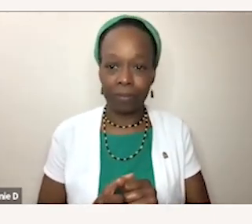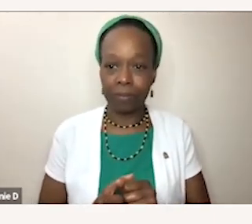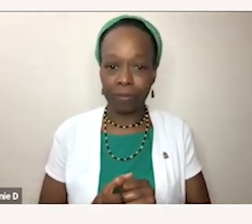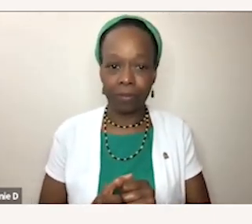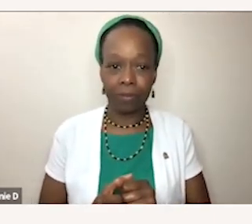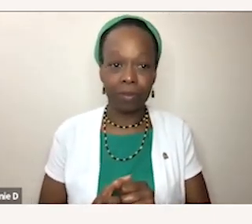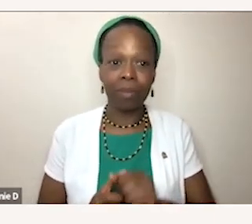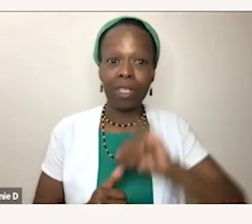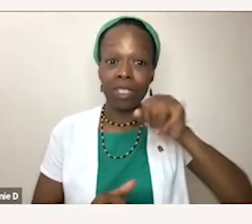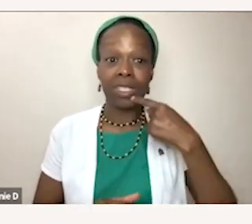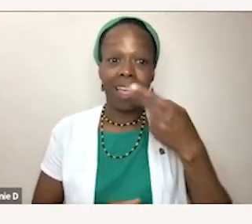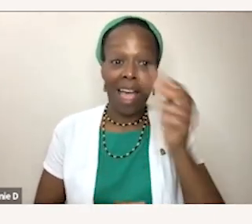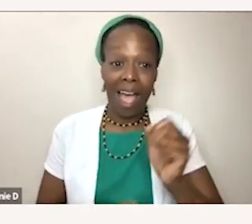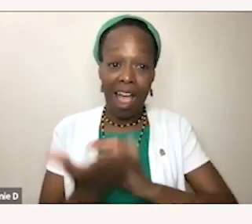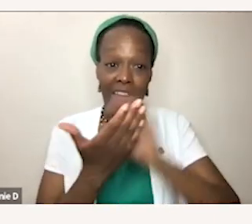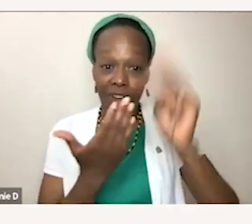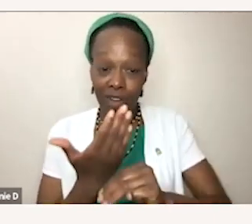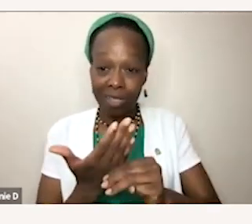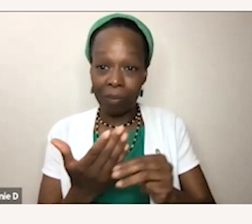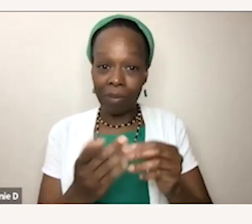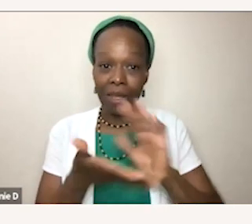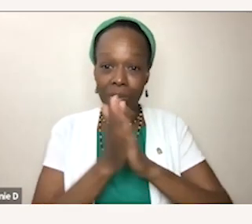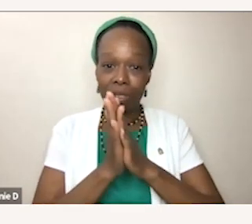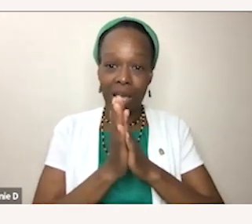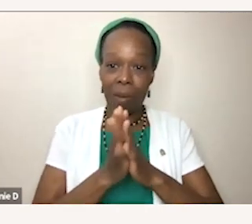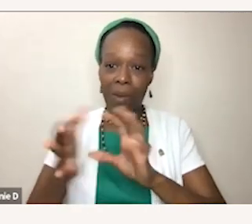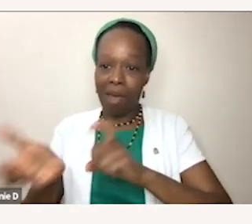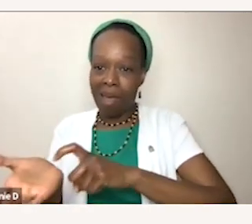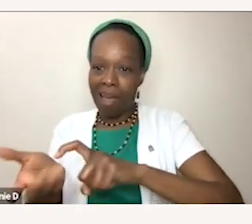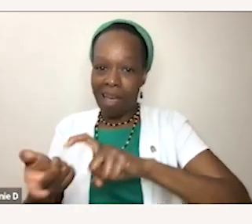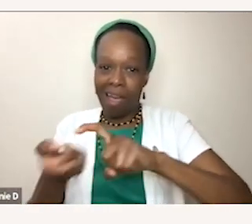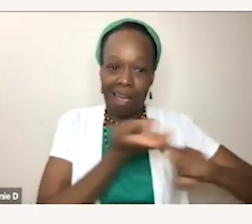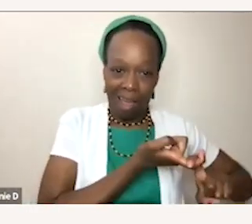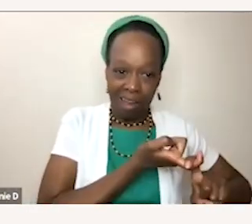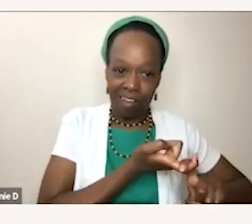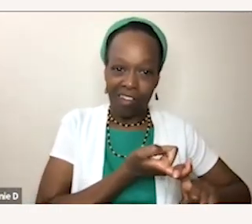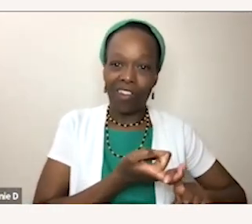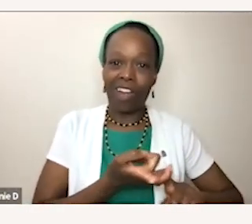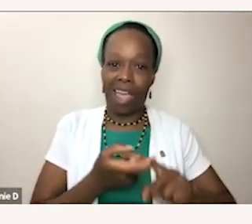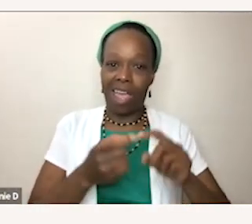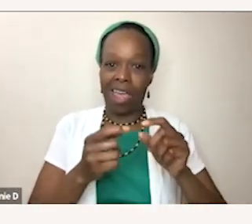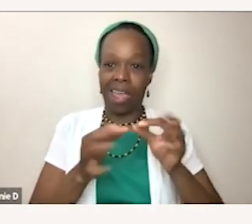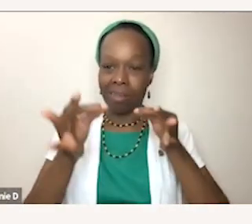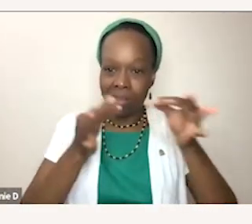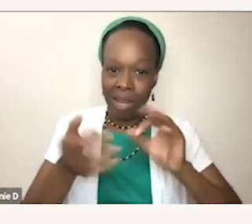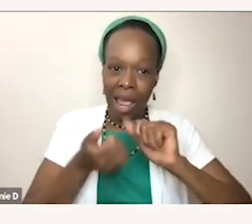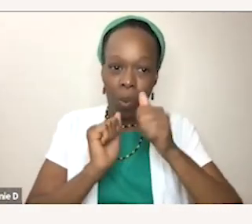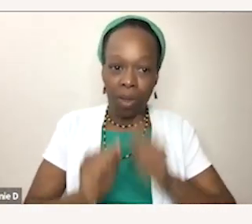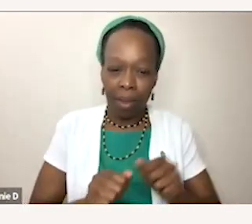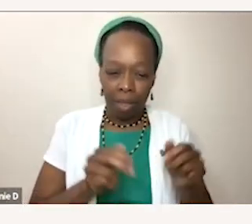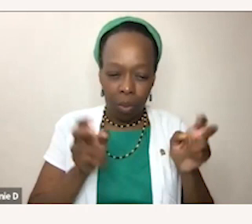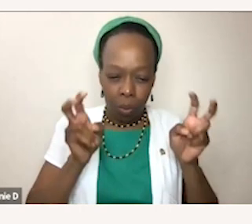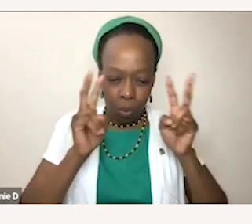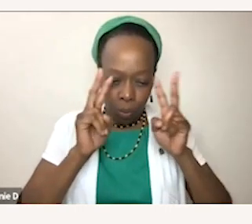The Just Say Hi curriculum has served as an anchor and a scaffold for how we can look critically at our